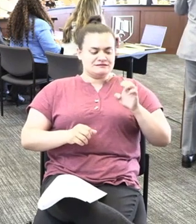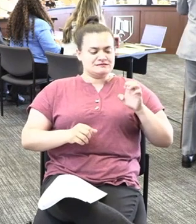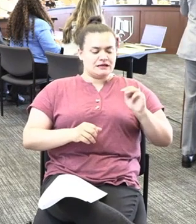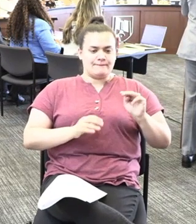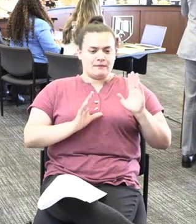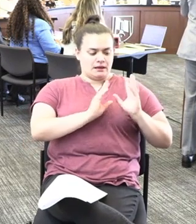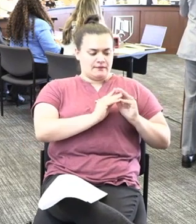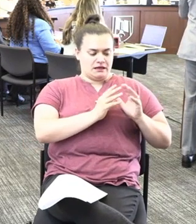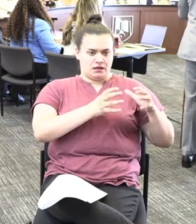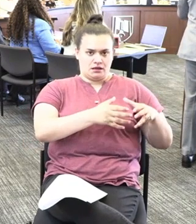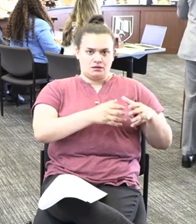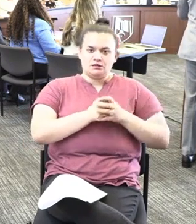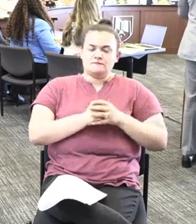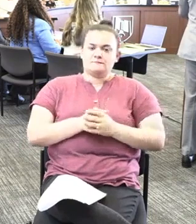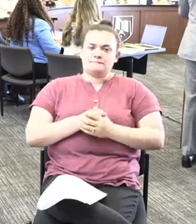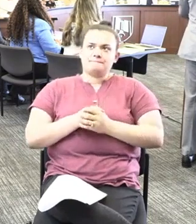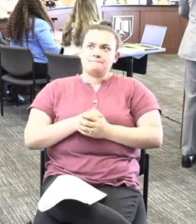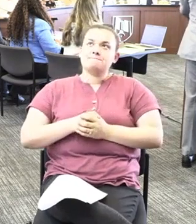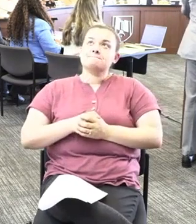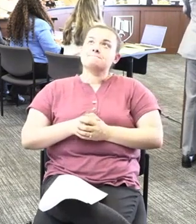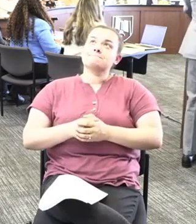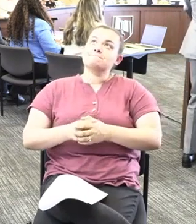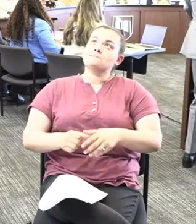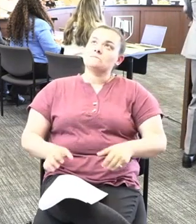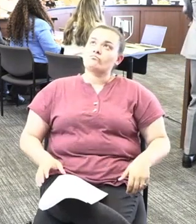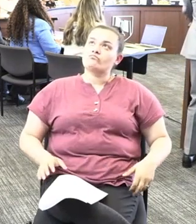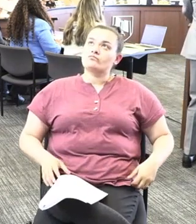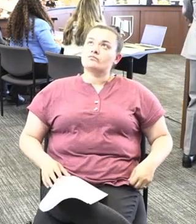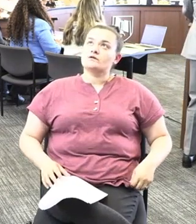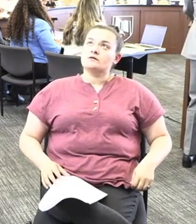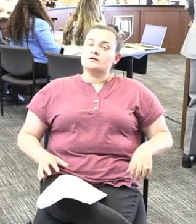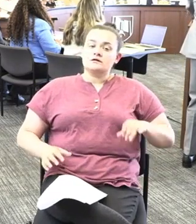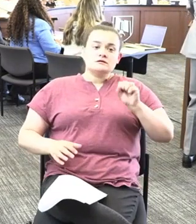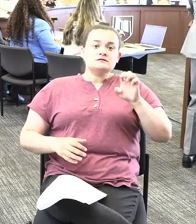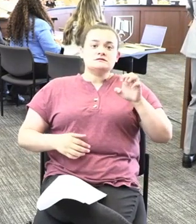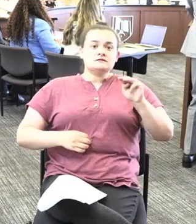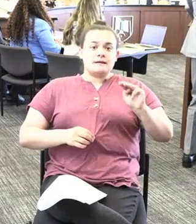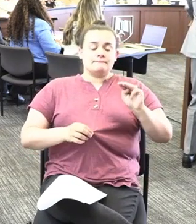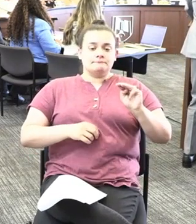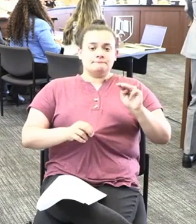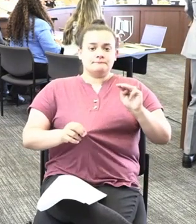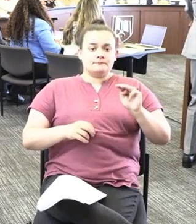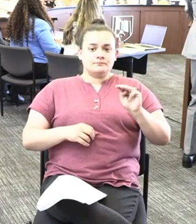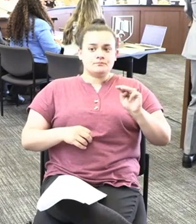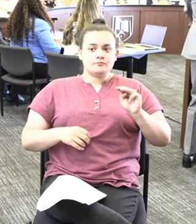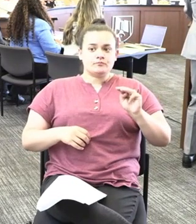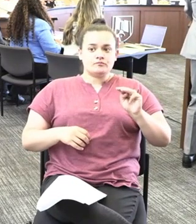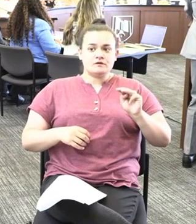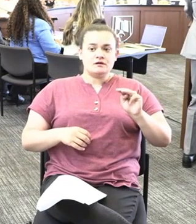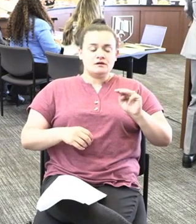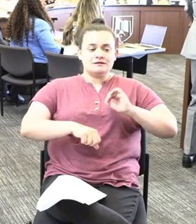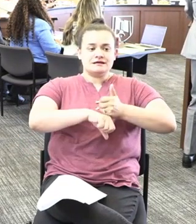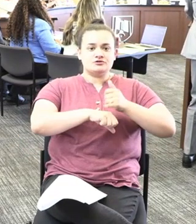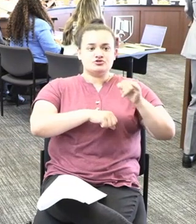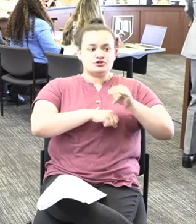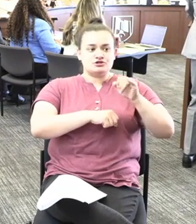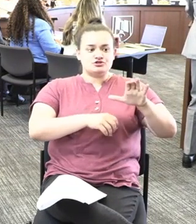committee. So STEM positions JJC to engage in a framework